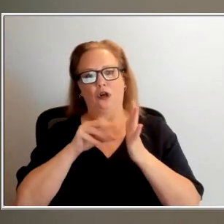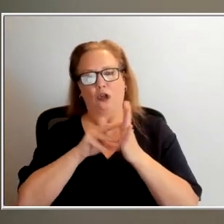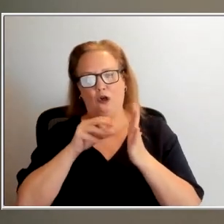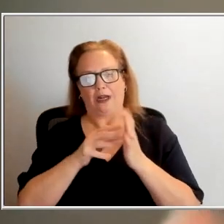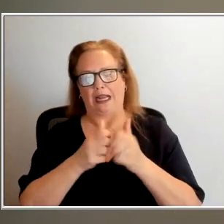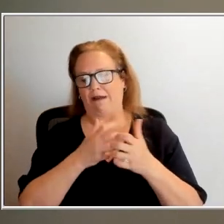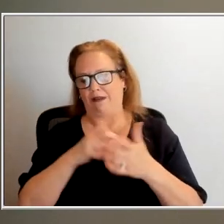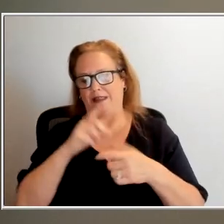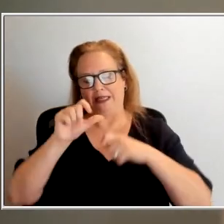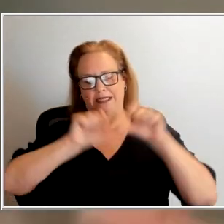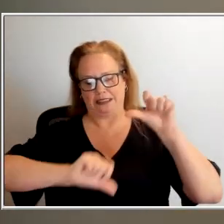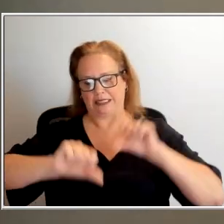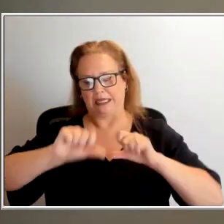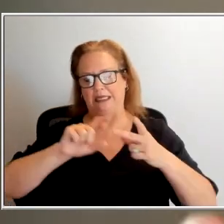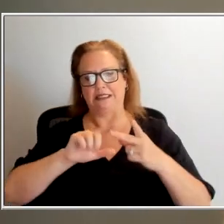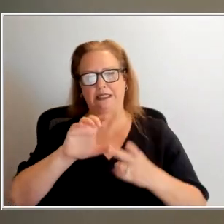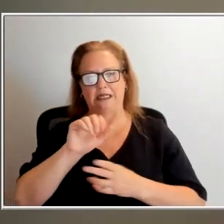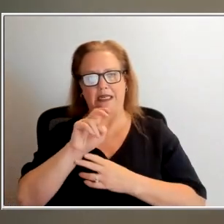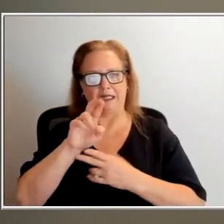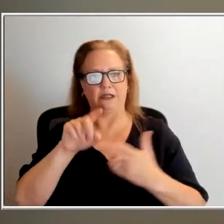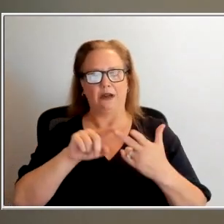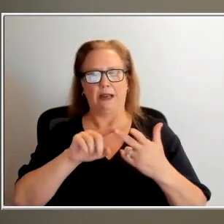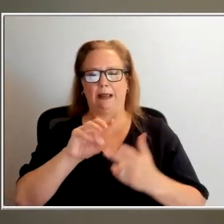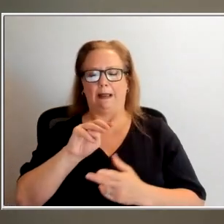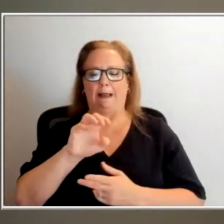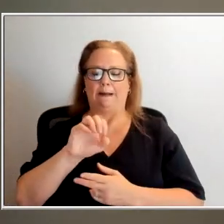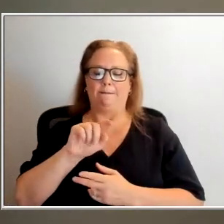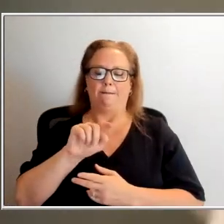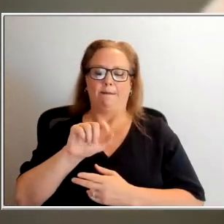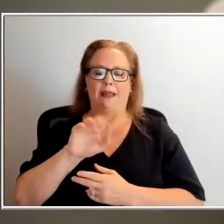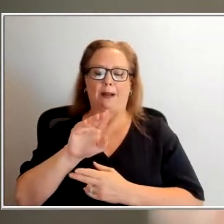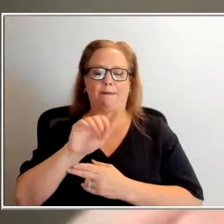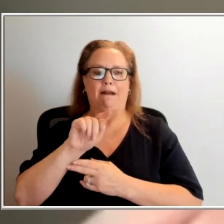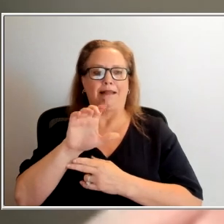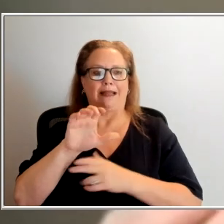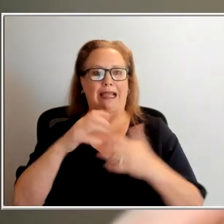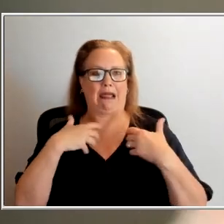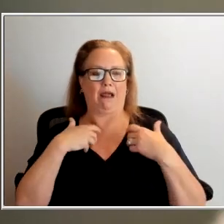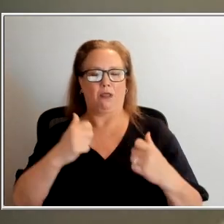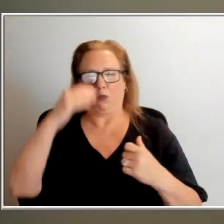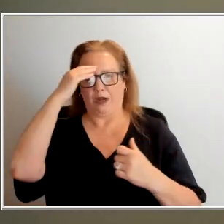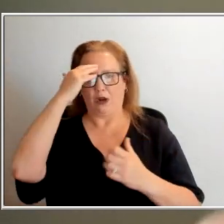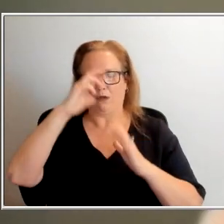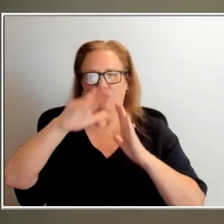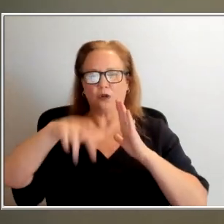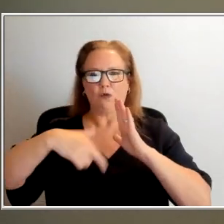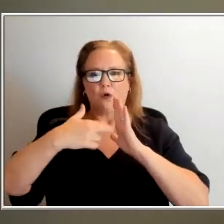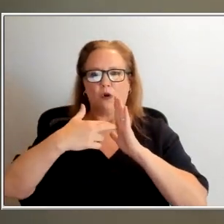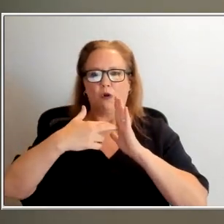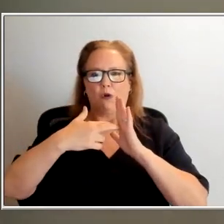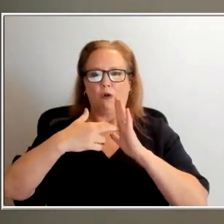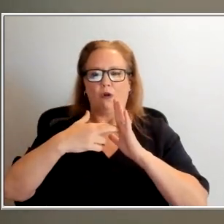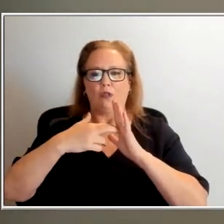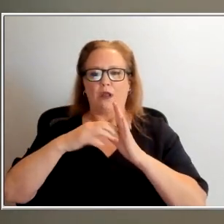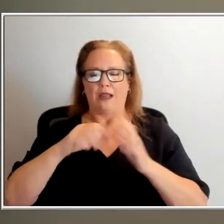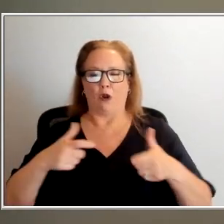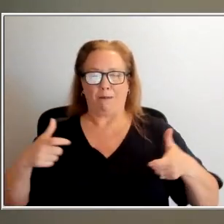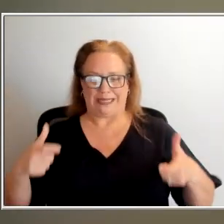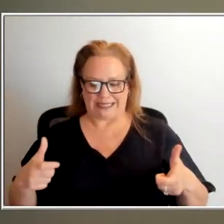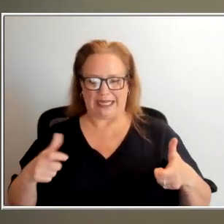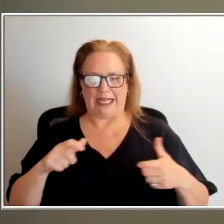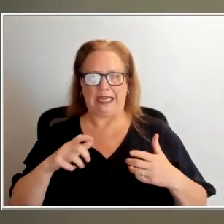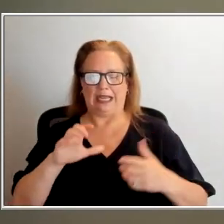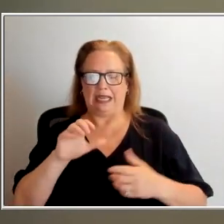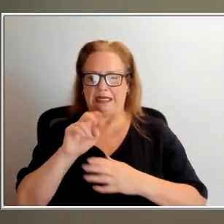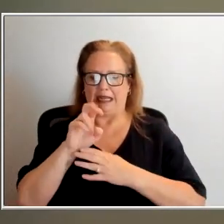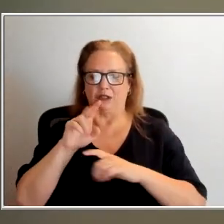in science and cancer and metabolic health, that we know that there's a role related to obesity and muscle health and cancer, but we